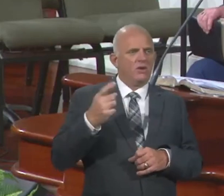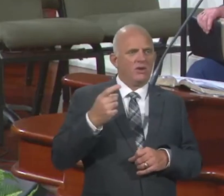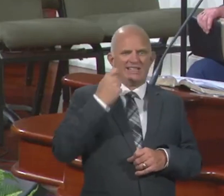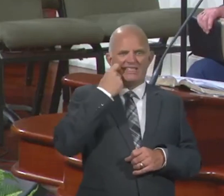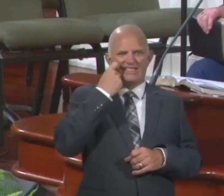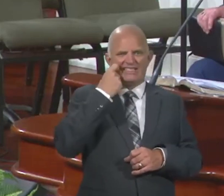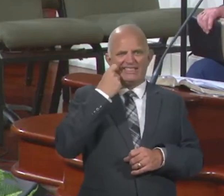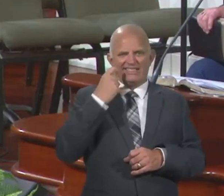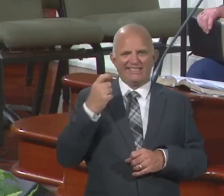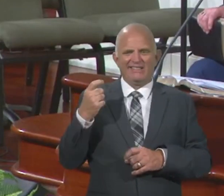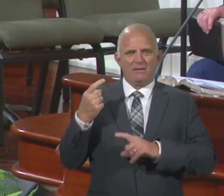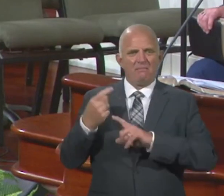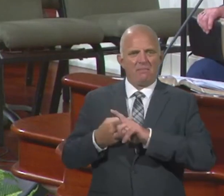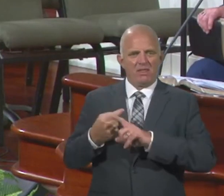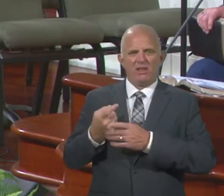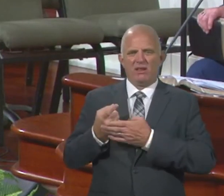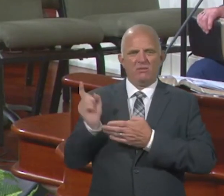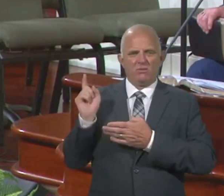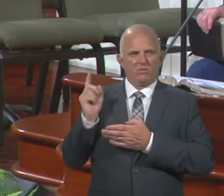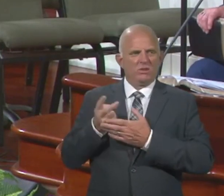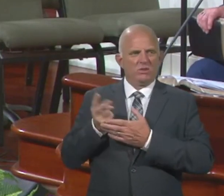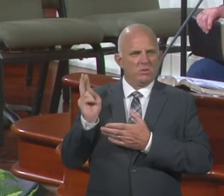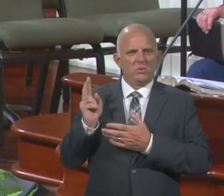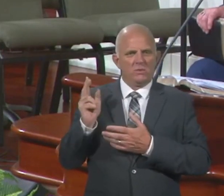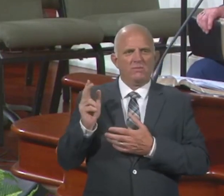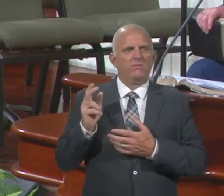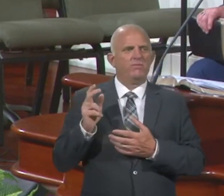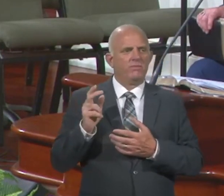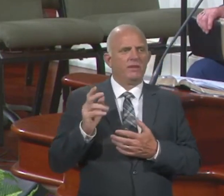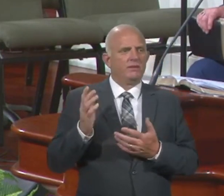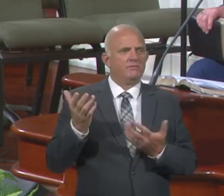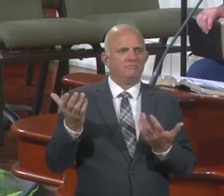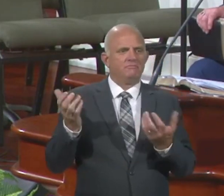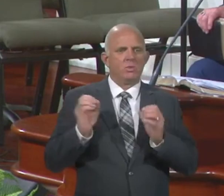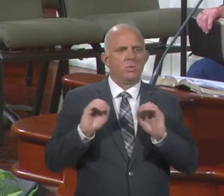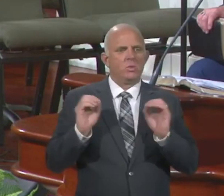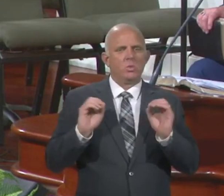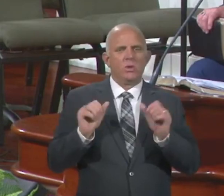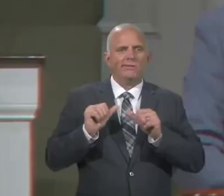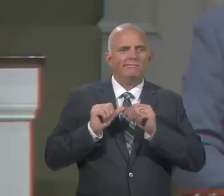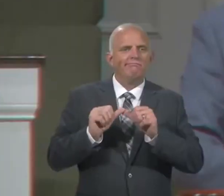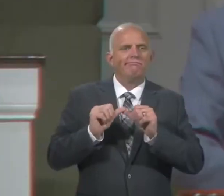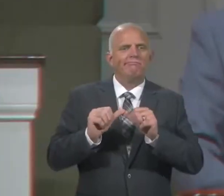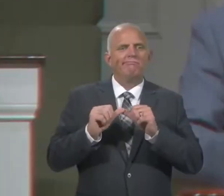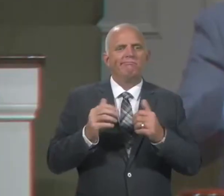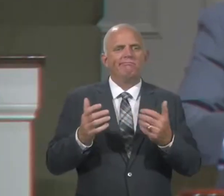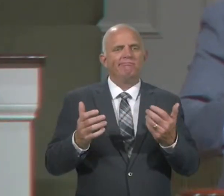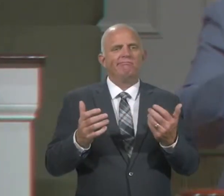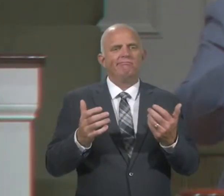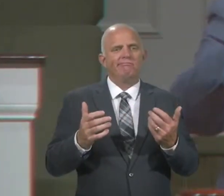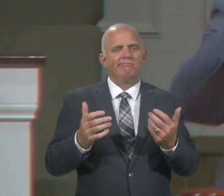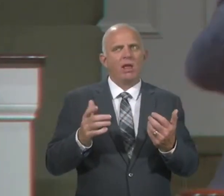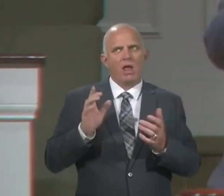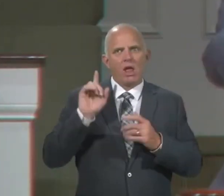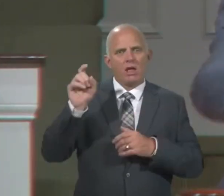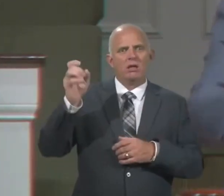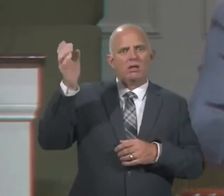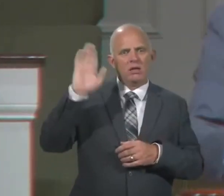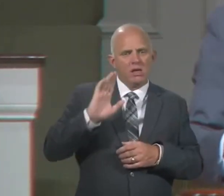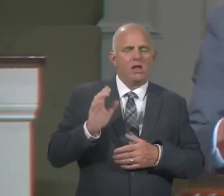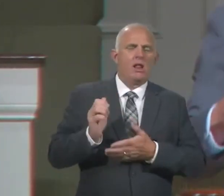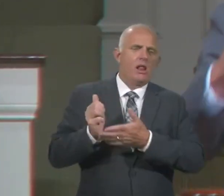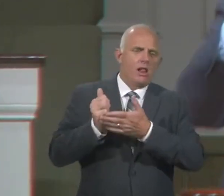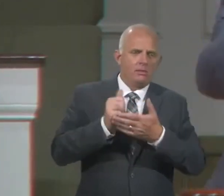or recent months? We've lost a consistency in our soul winning. And we need to ask God to help us be